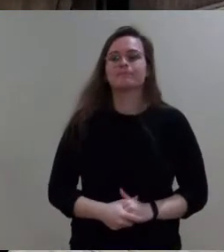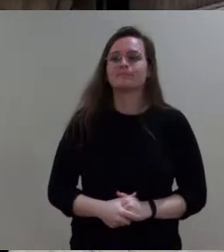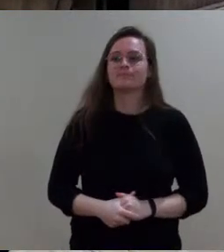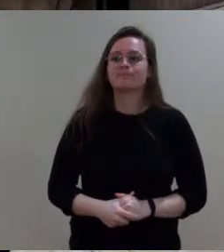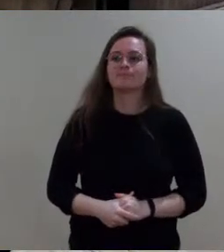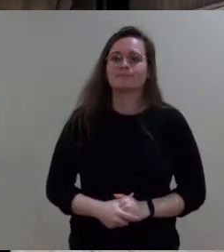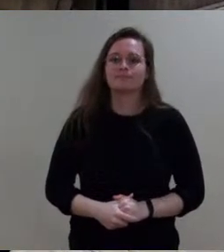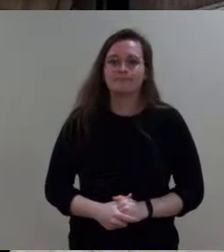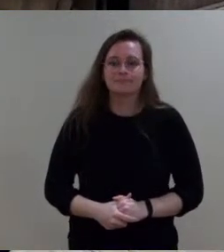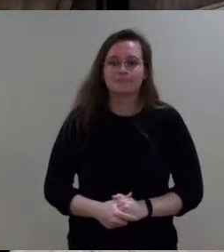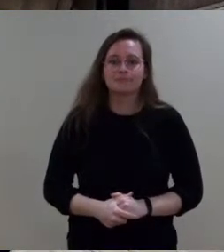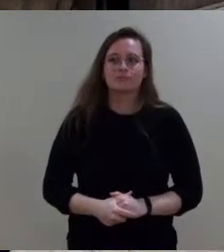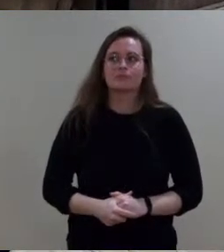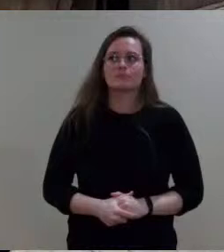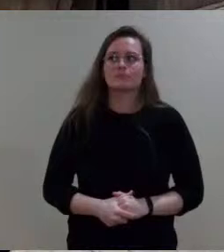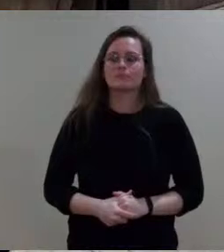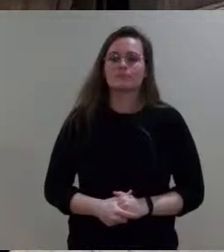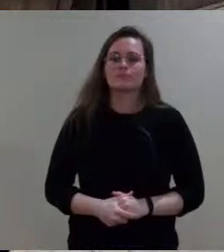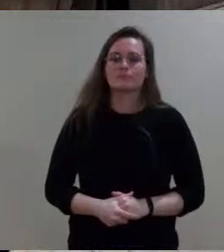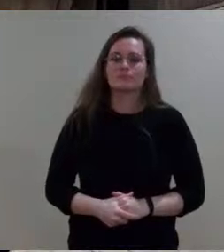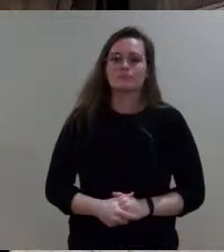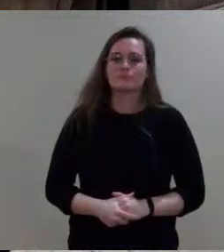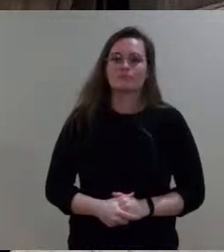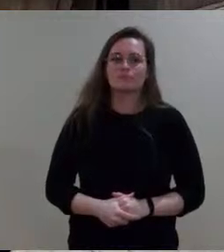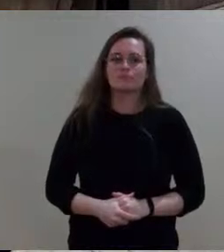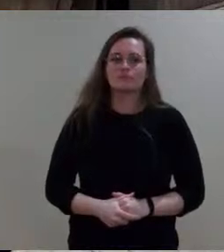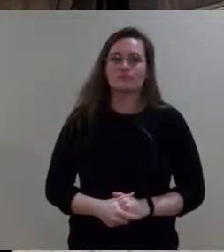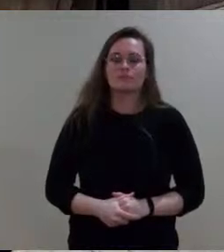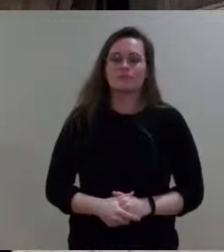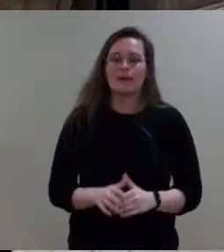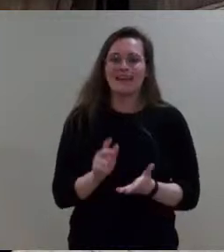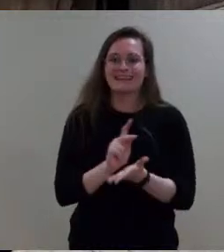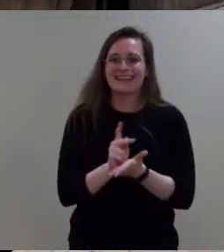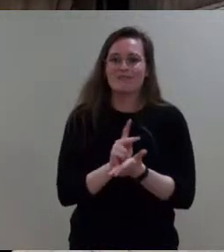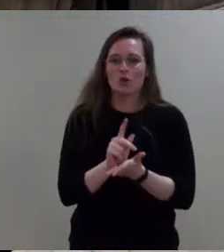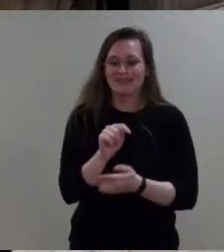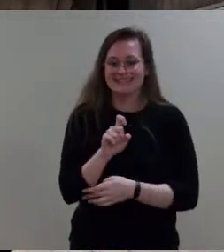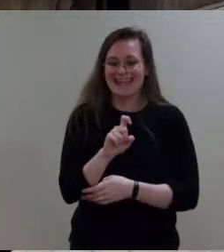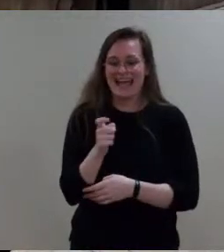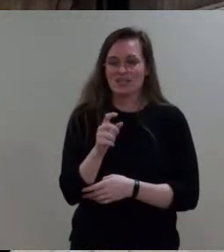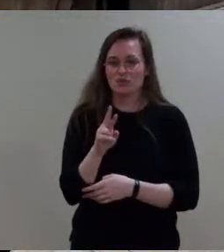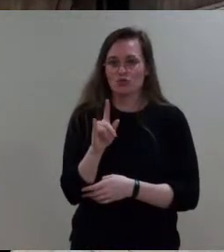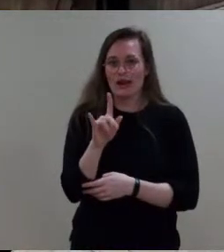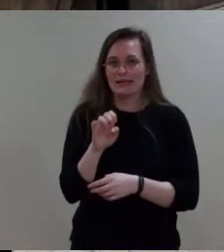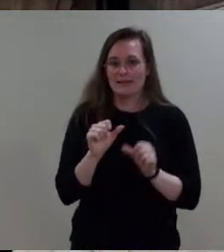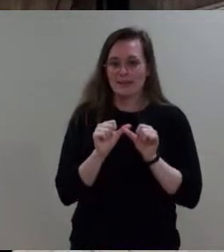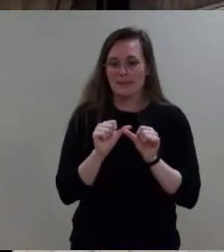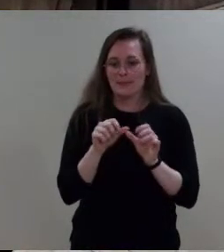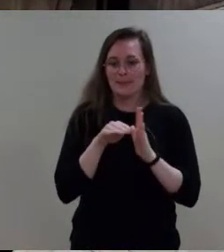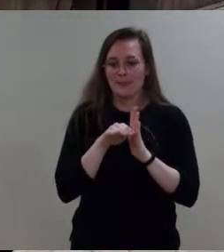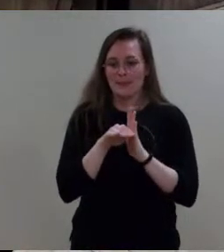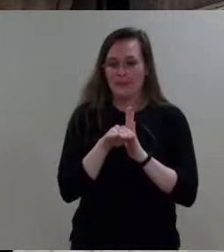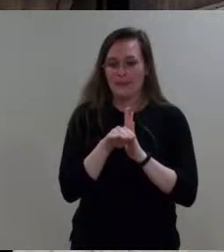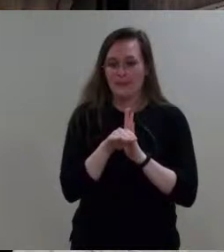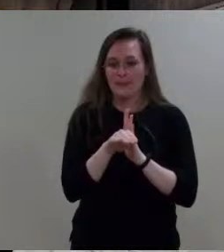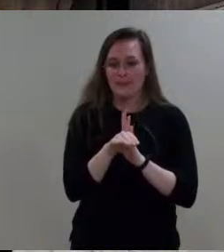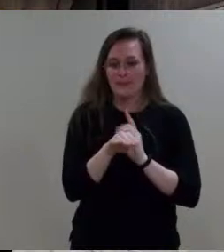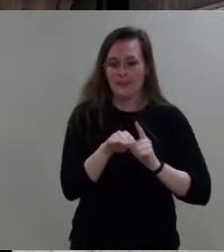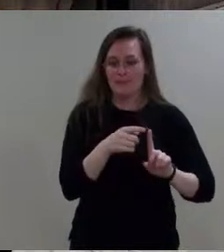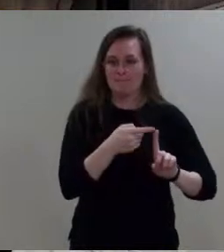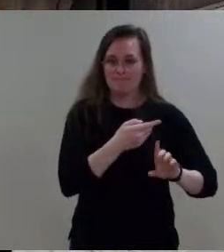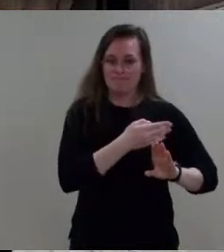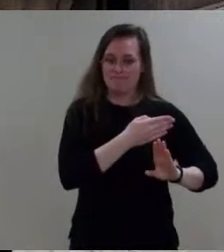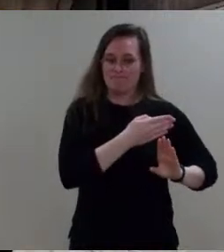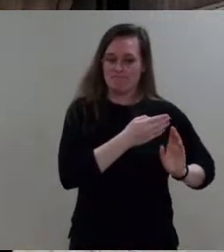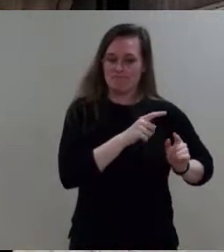So our tax, the town of Kentville has maintained a stable tax rate since 2021, when it was